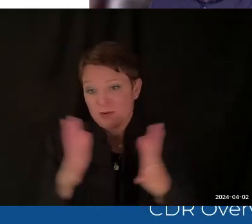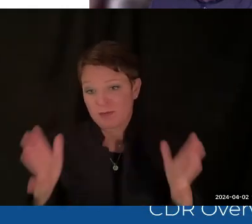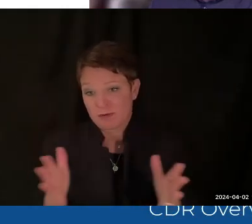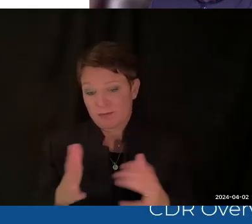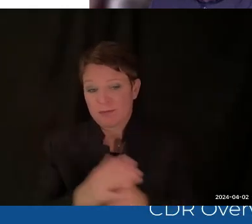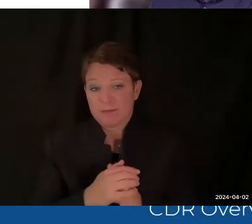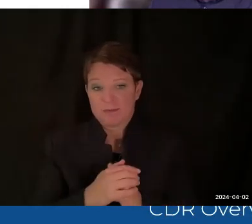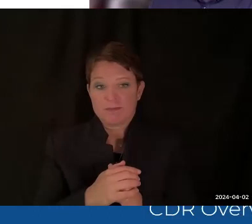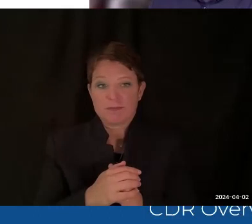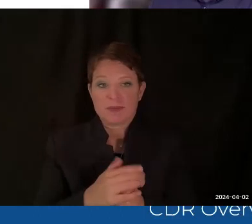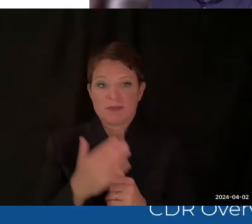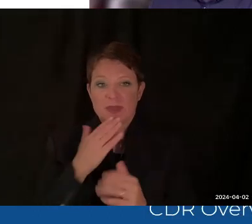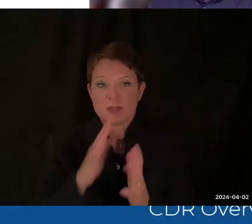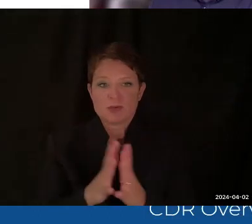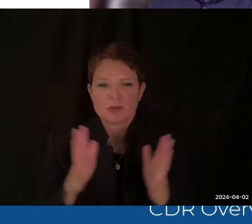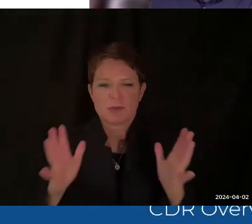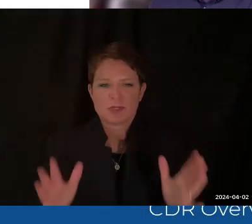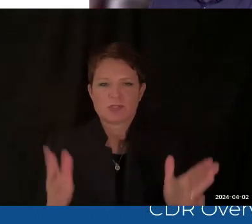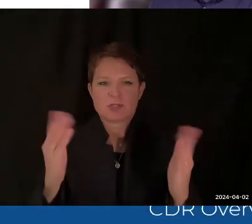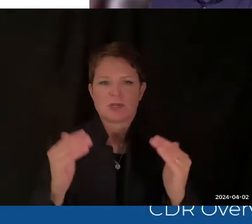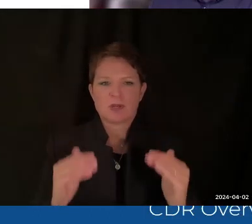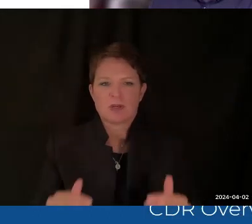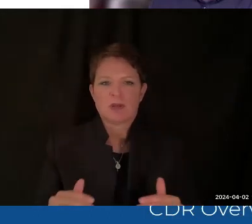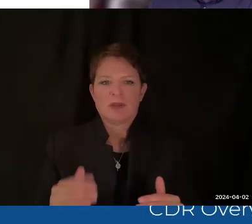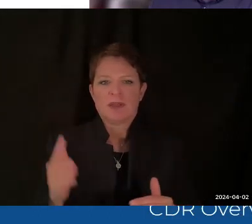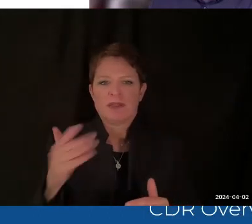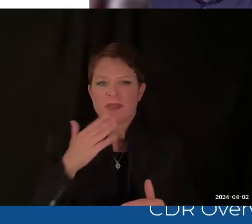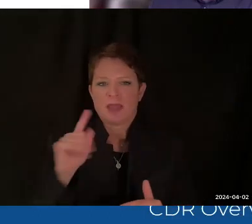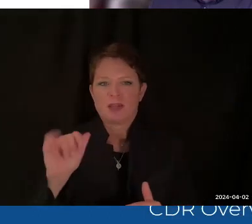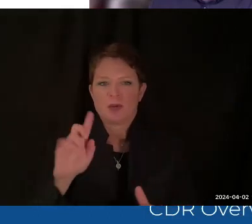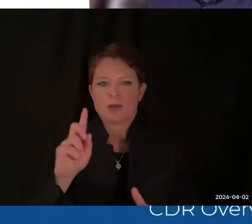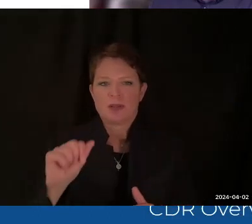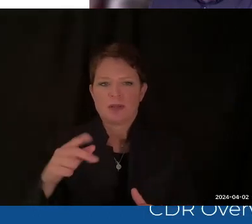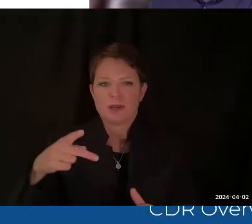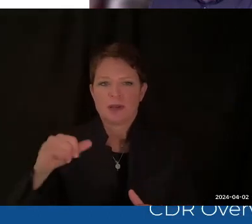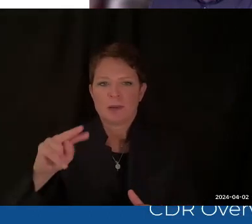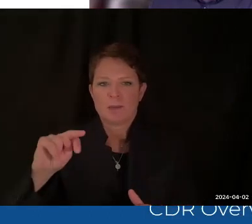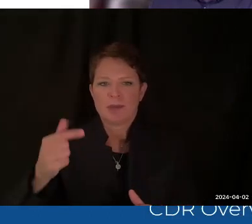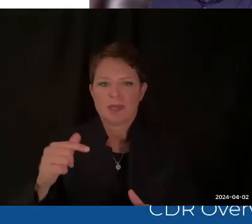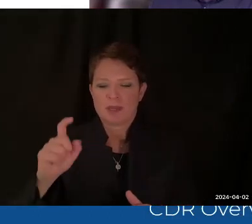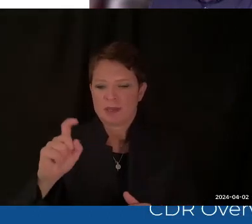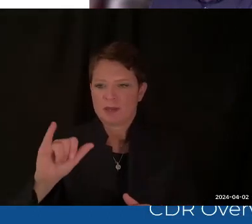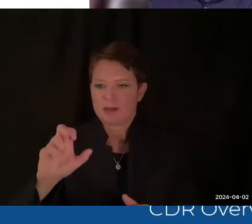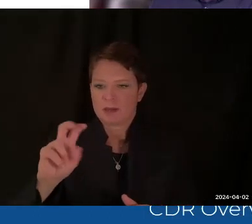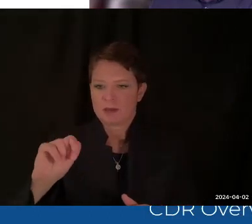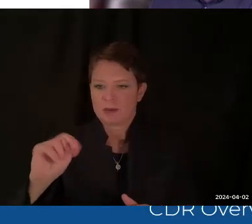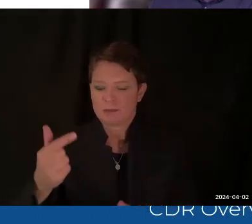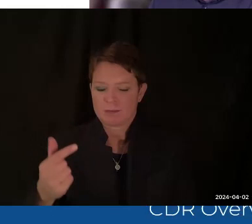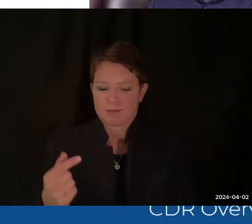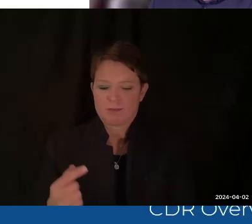me. Thanks so much. Thank you, Linda. We'll go to Ping Jiang.